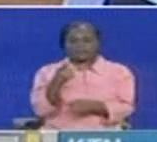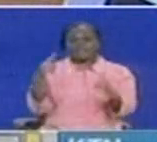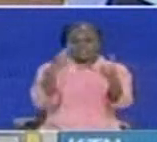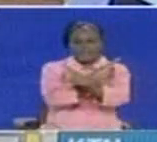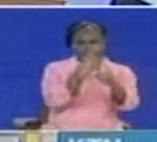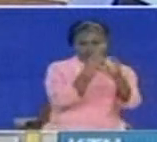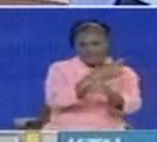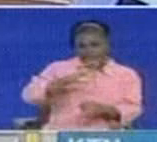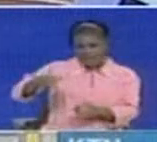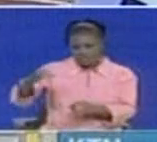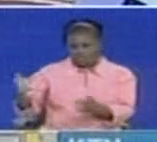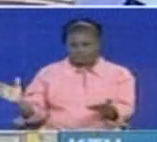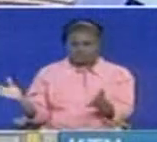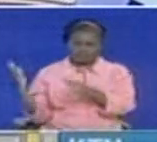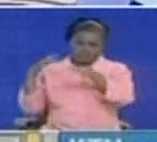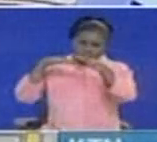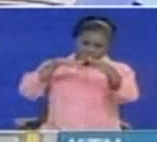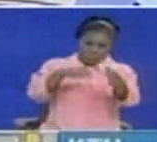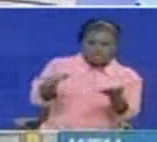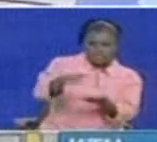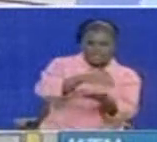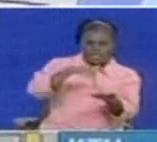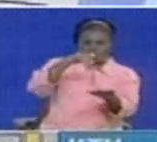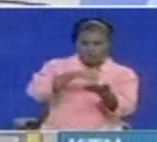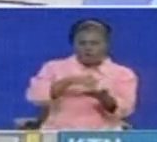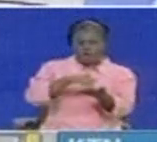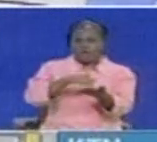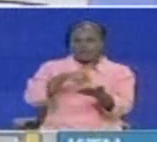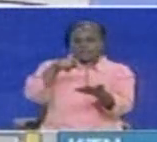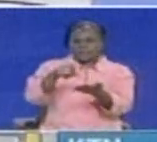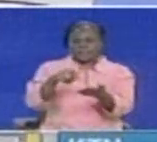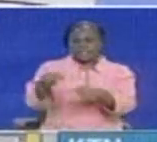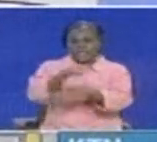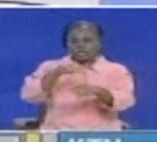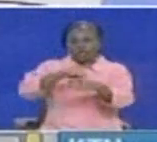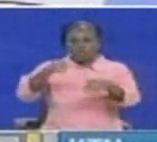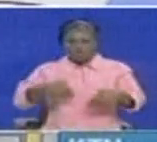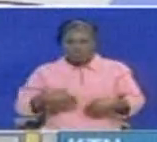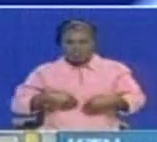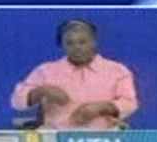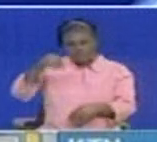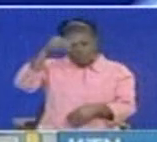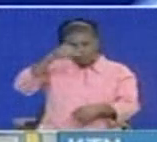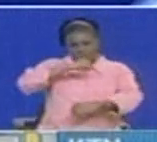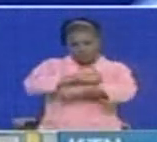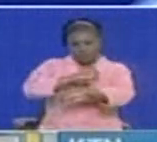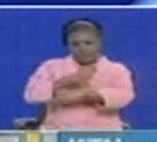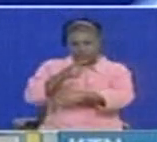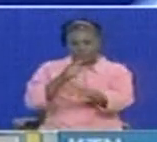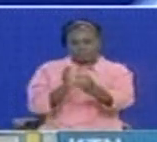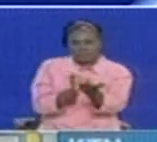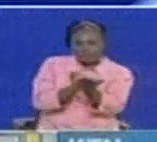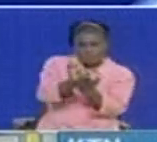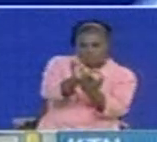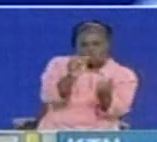come at a central point, which we call the National Youth Talent Academy, which has been very greatly funded by UNICEF